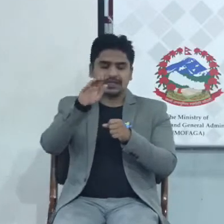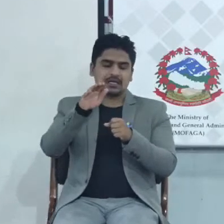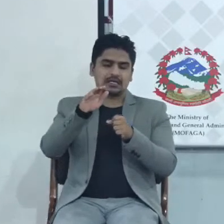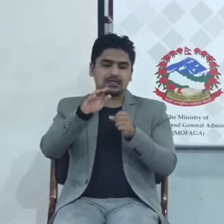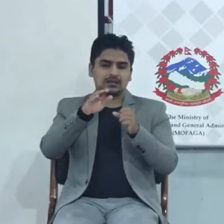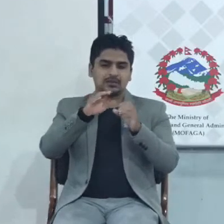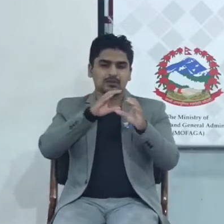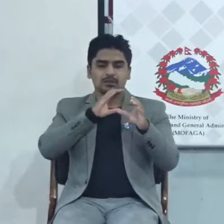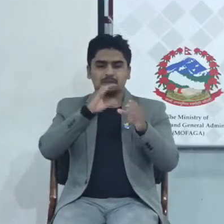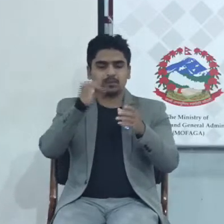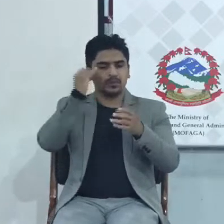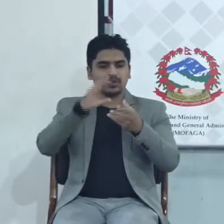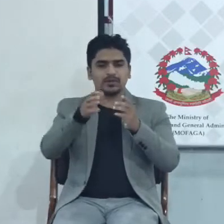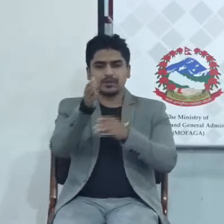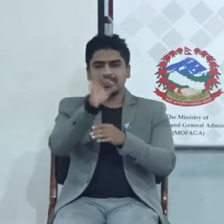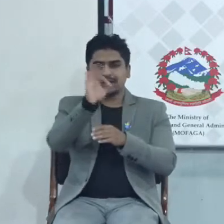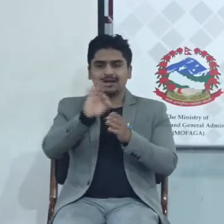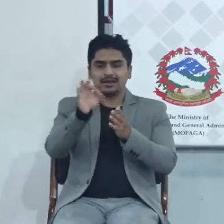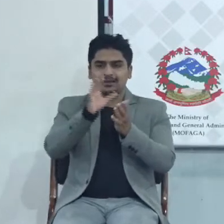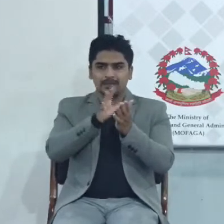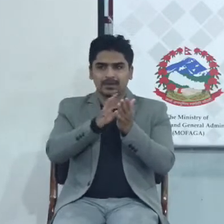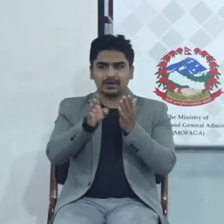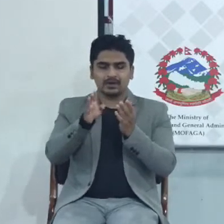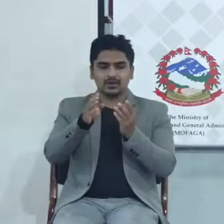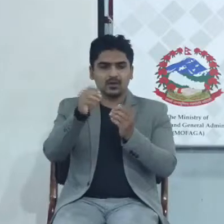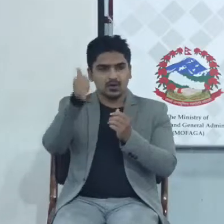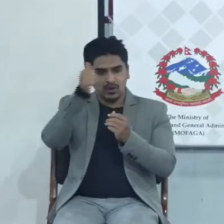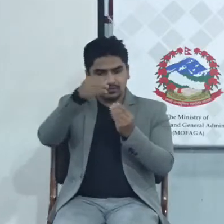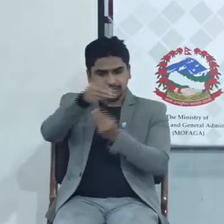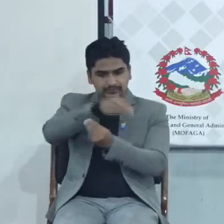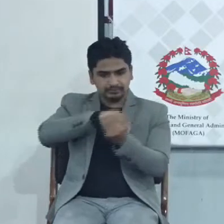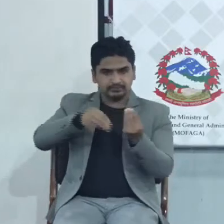on his experiences when he was